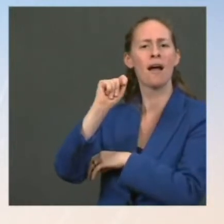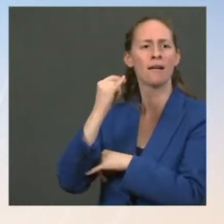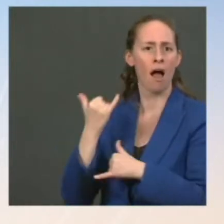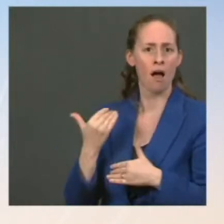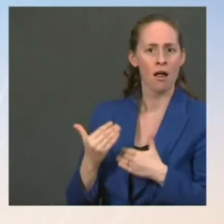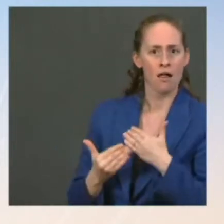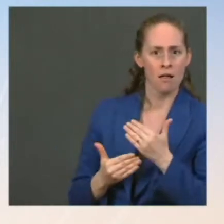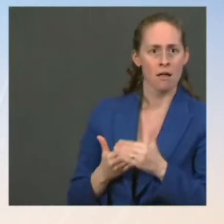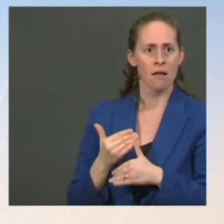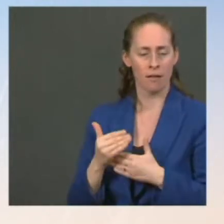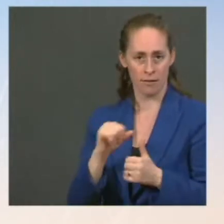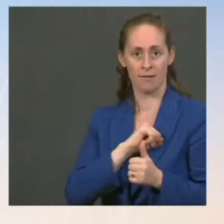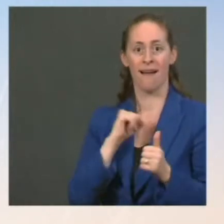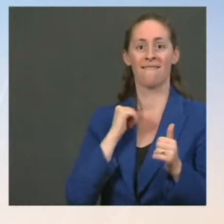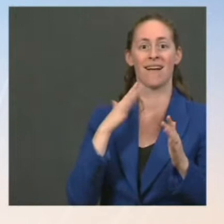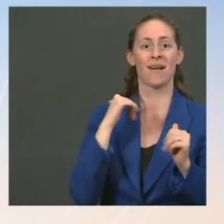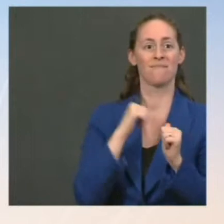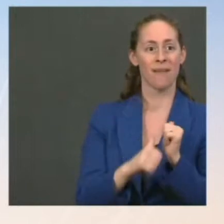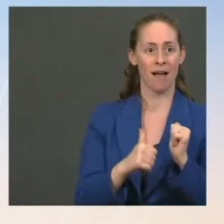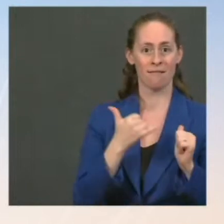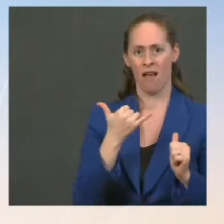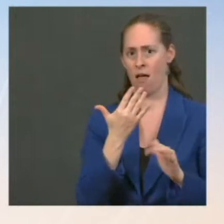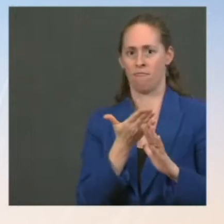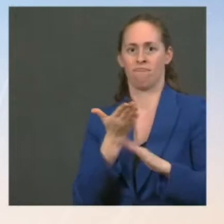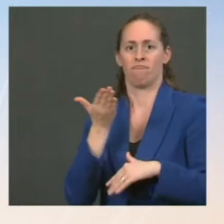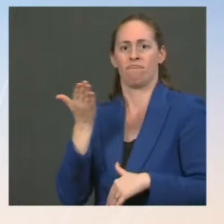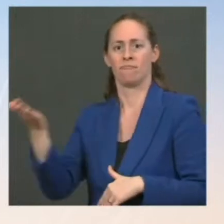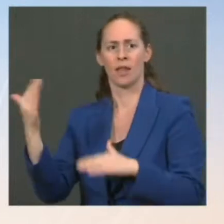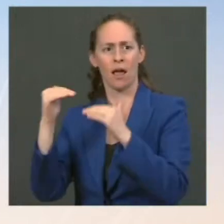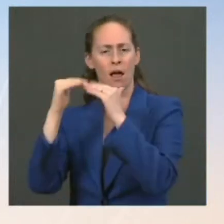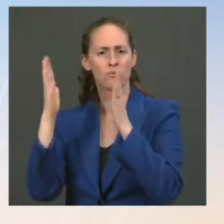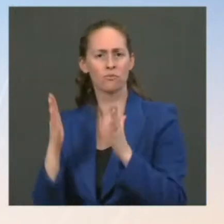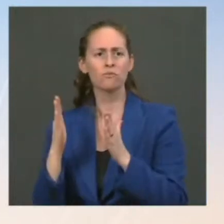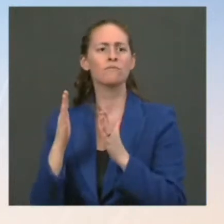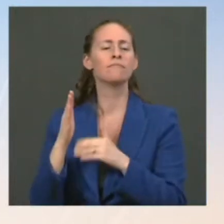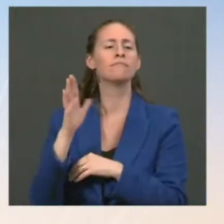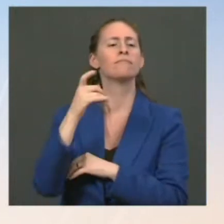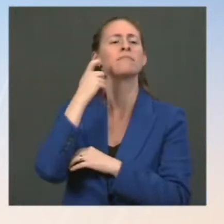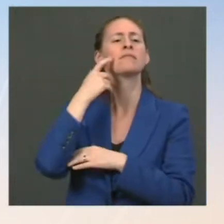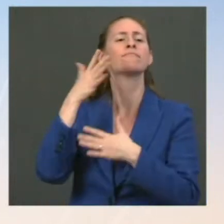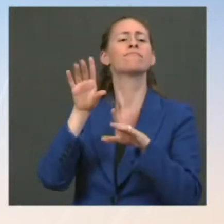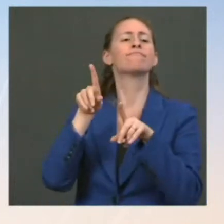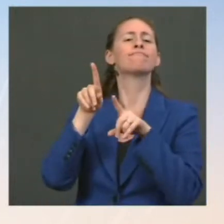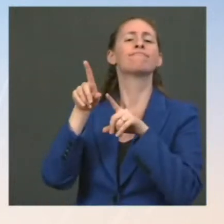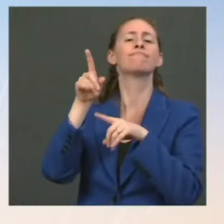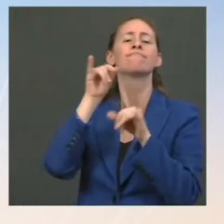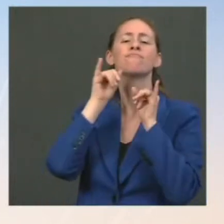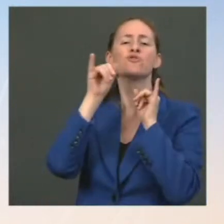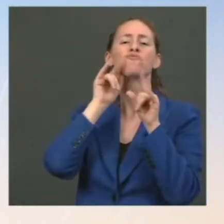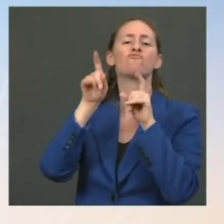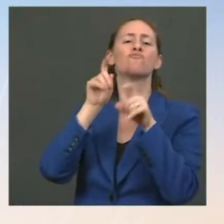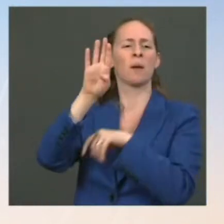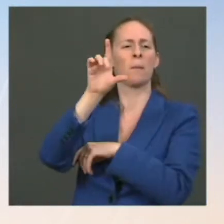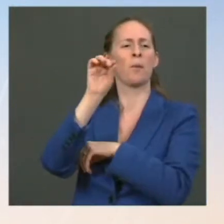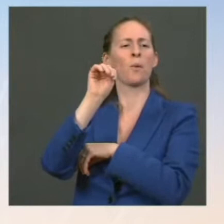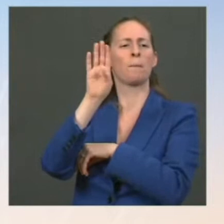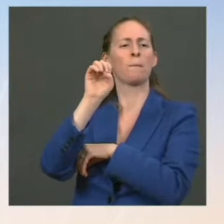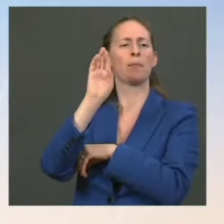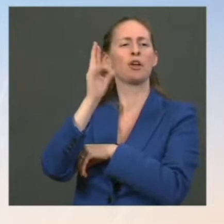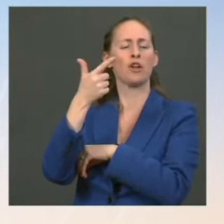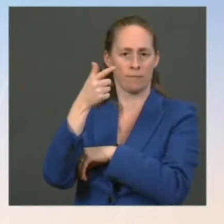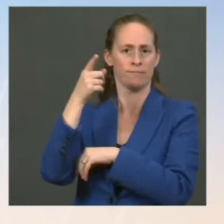then, in a recent interview with Bloomberg, John Kerry seemed to suggest that in talks with the Chinese,